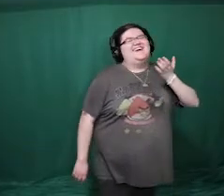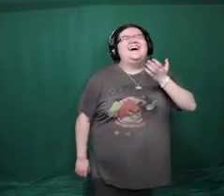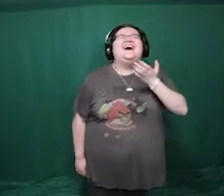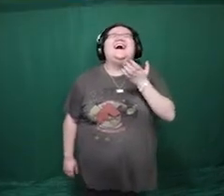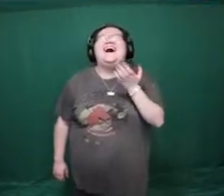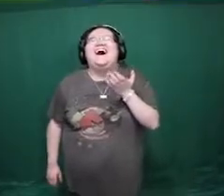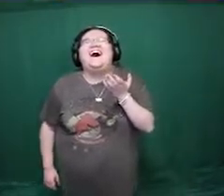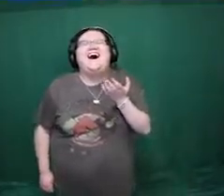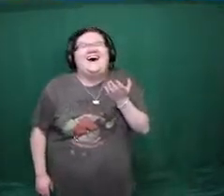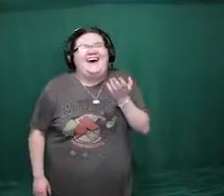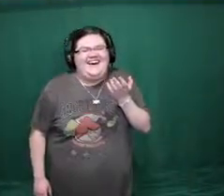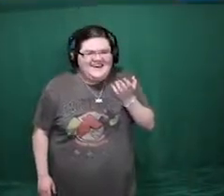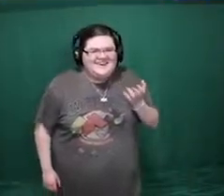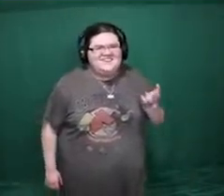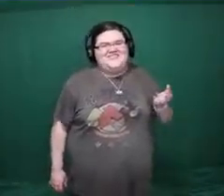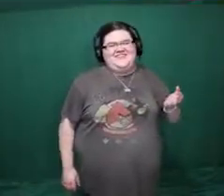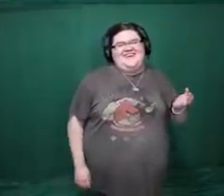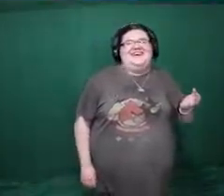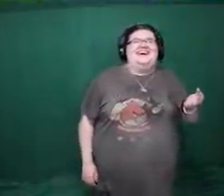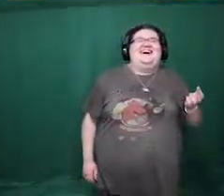Vic!